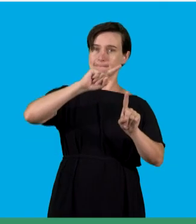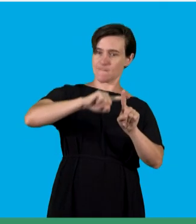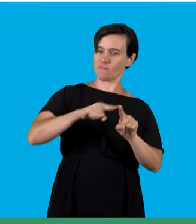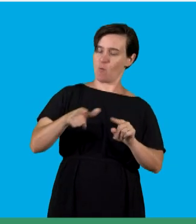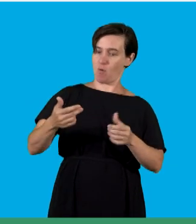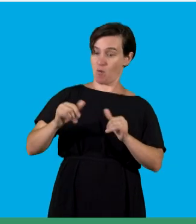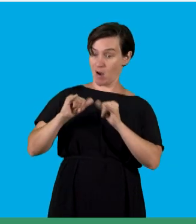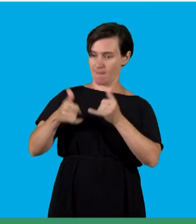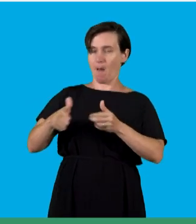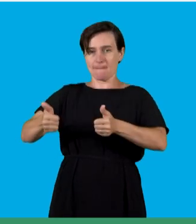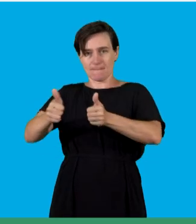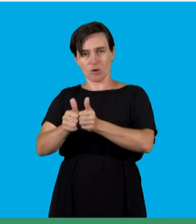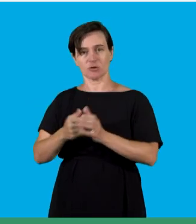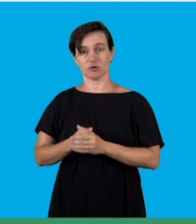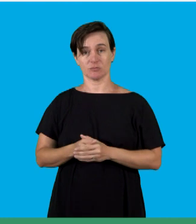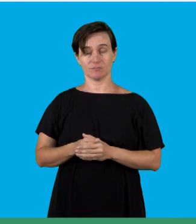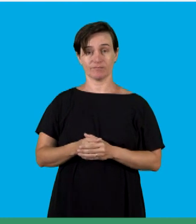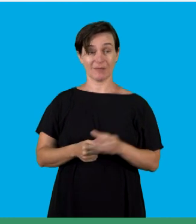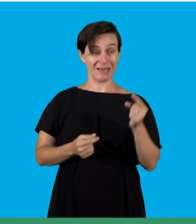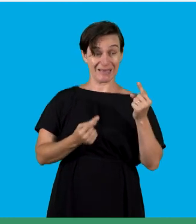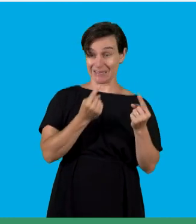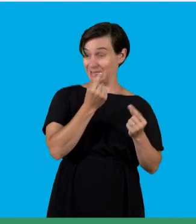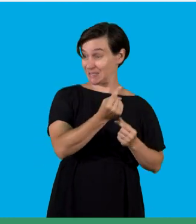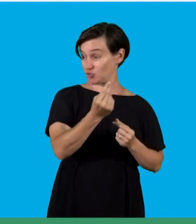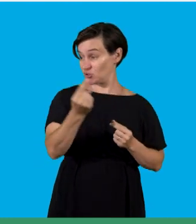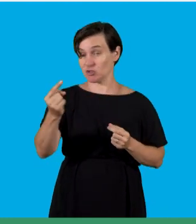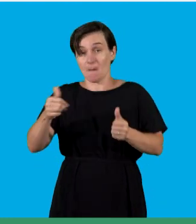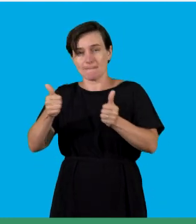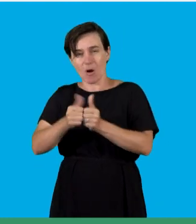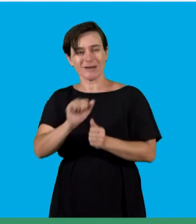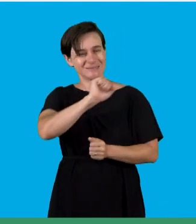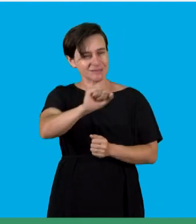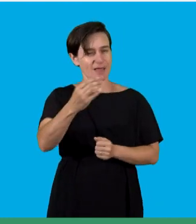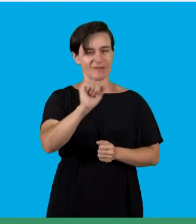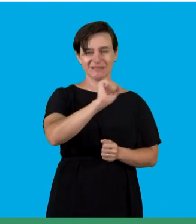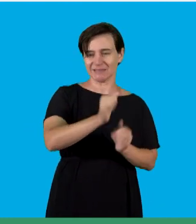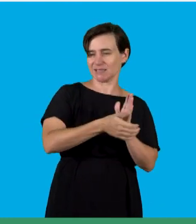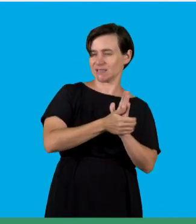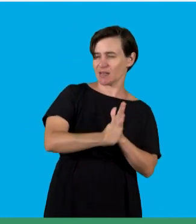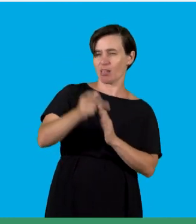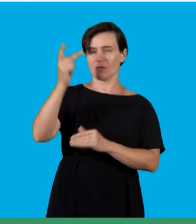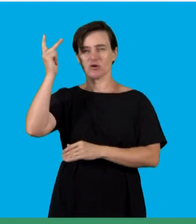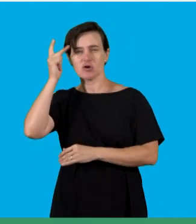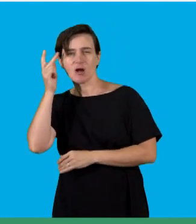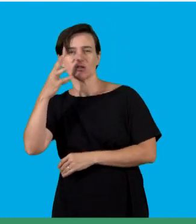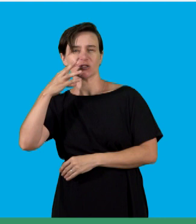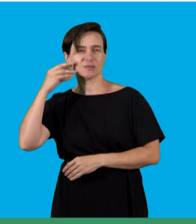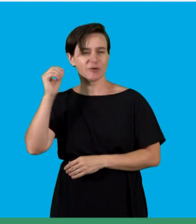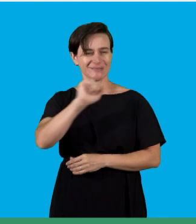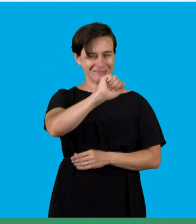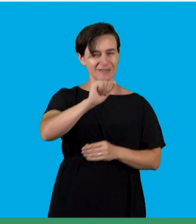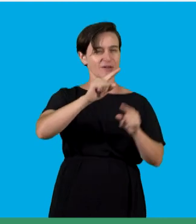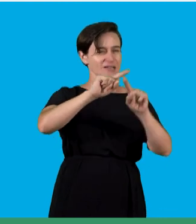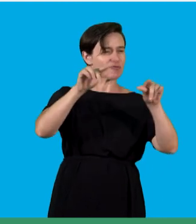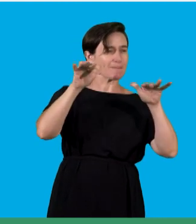Advantages of a partnership. Each partner will bring their knowledge, skills, experience, and contacts